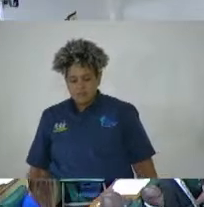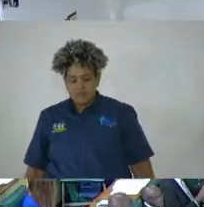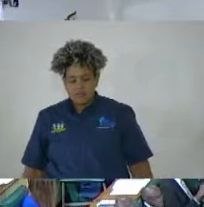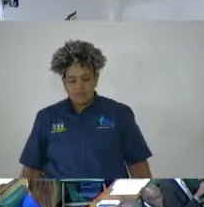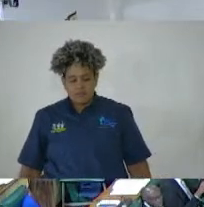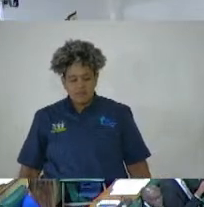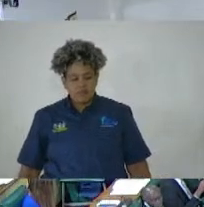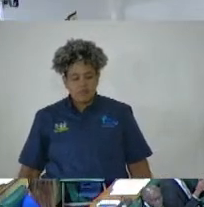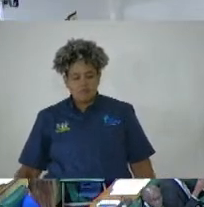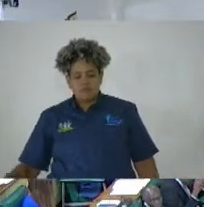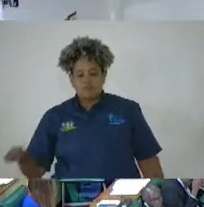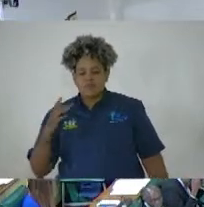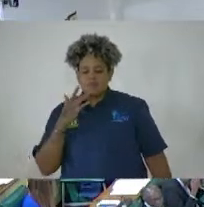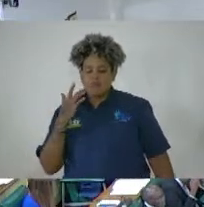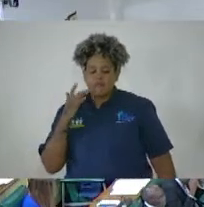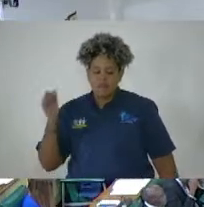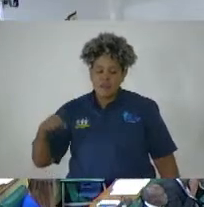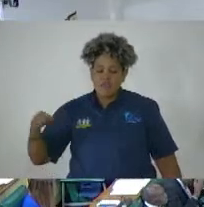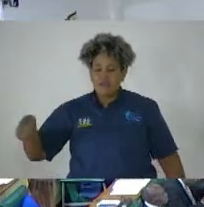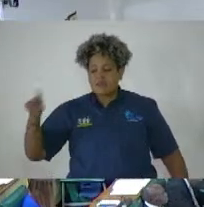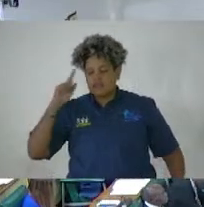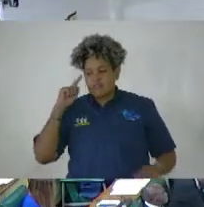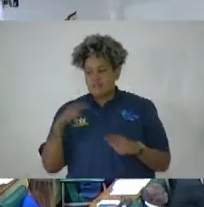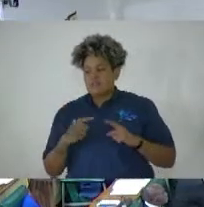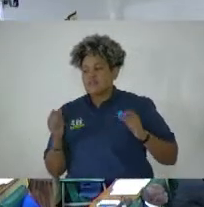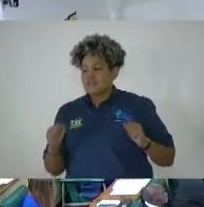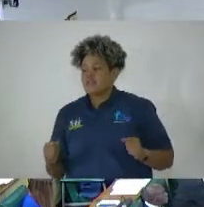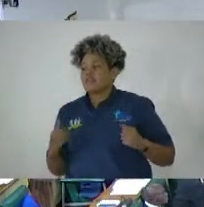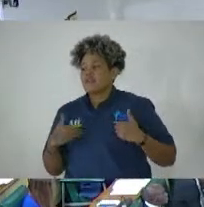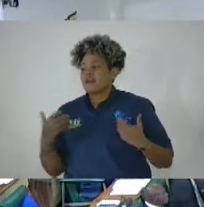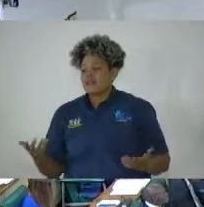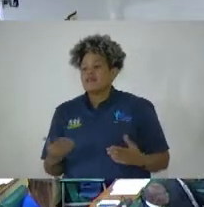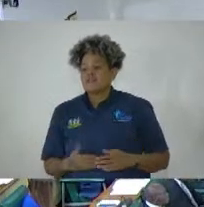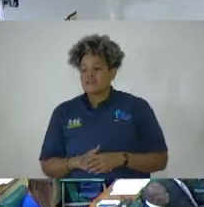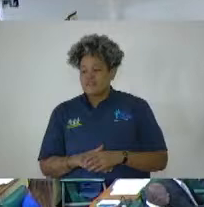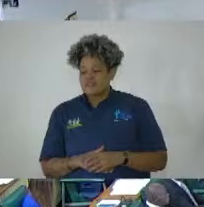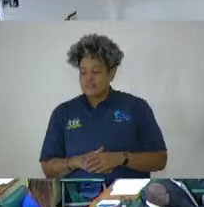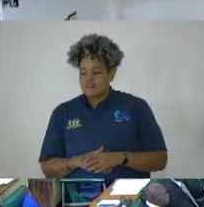Matter is before us. Those in favor? Those against?